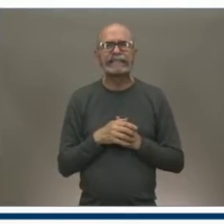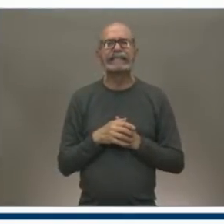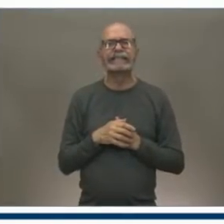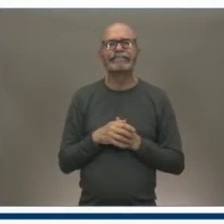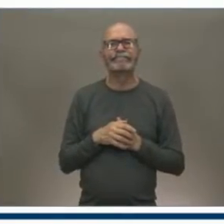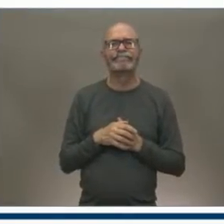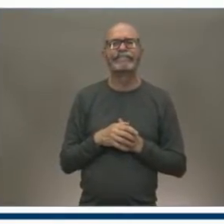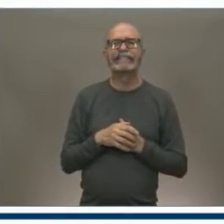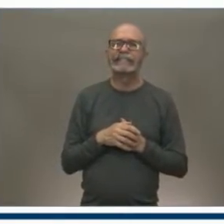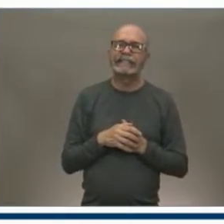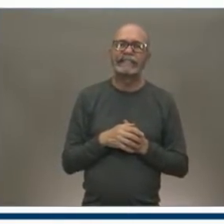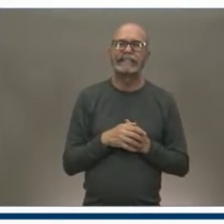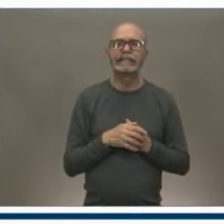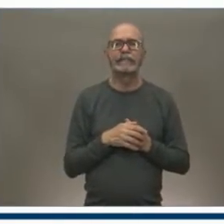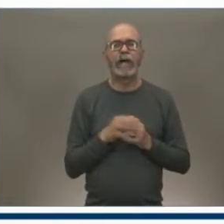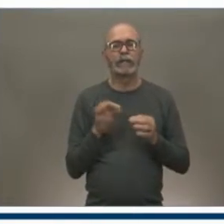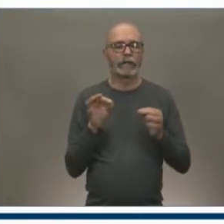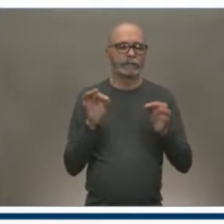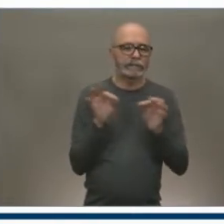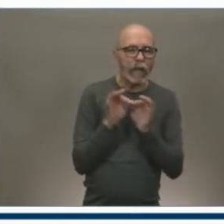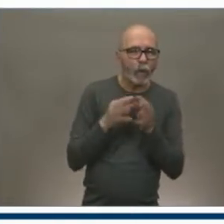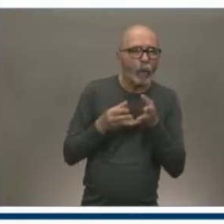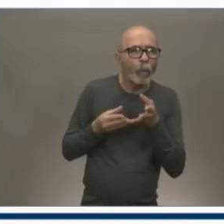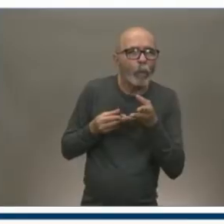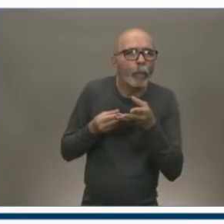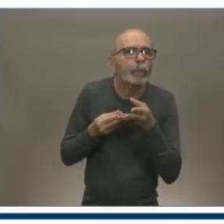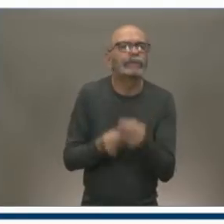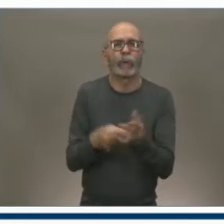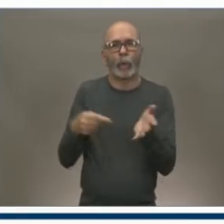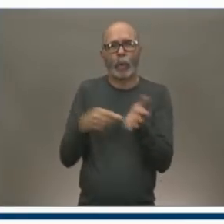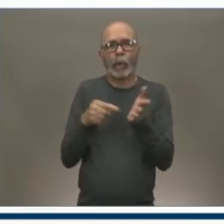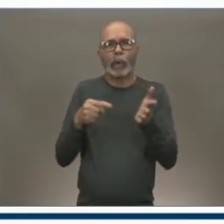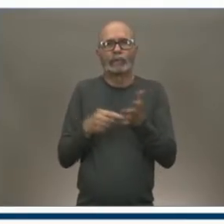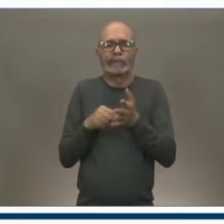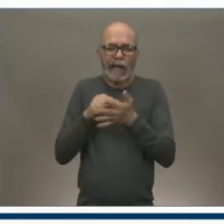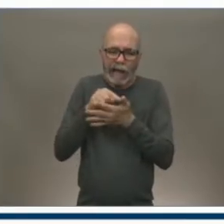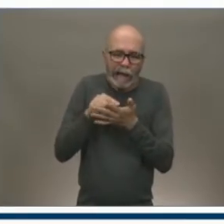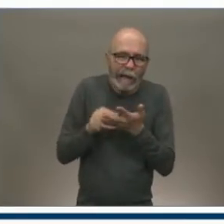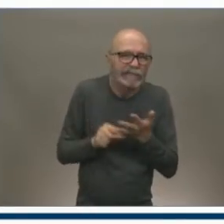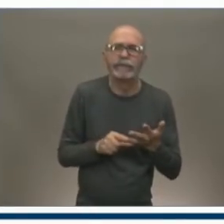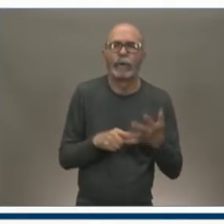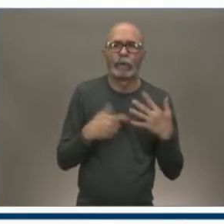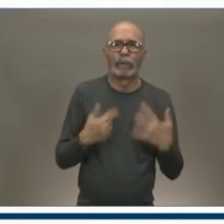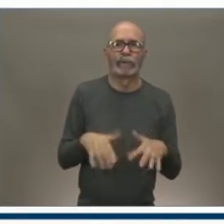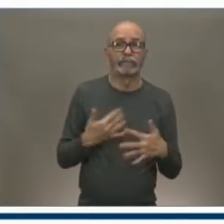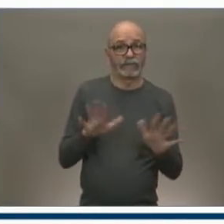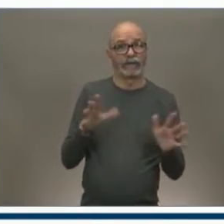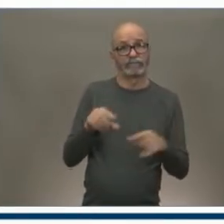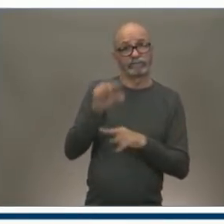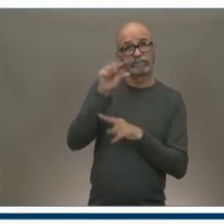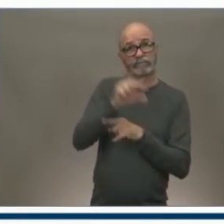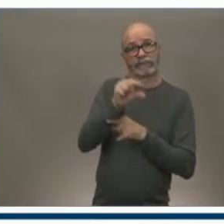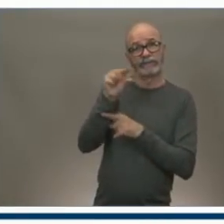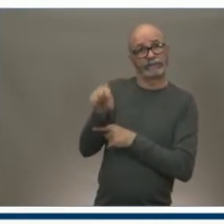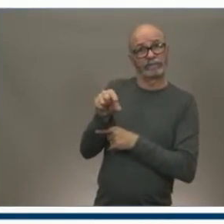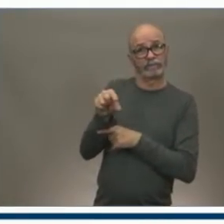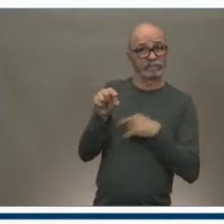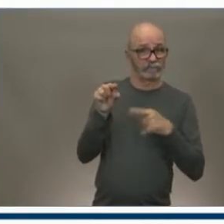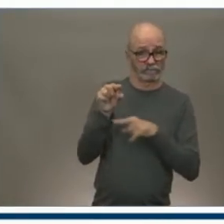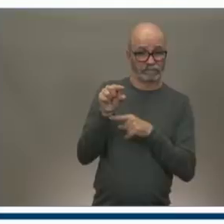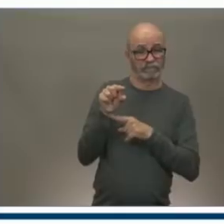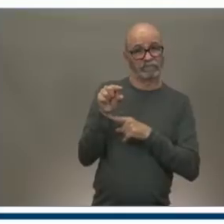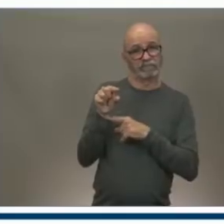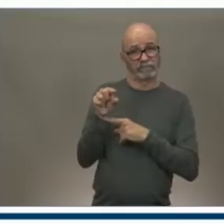cost. I wonder, though, if you've done any, if your government has done any modeling or has any